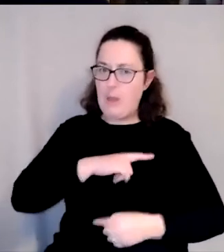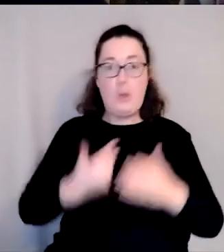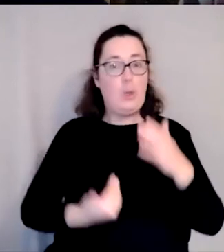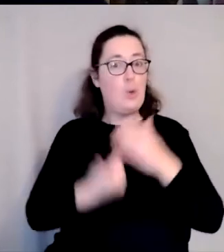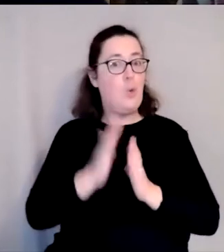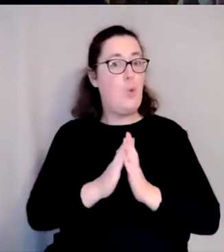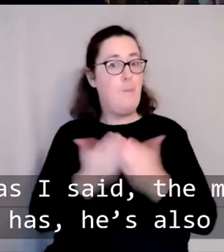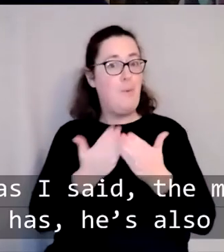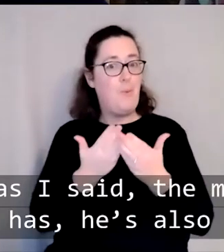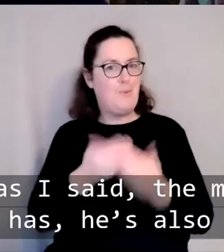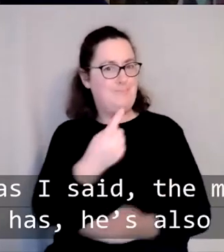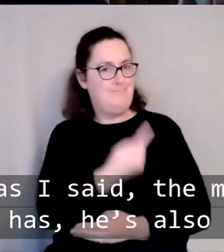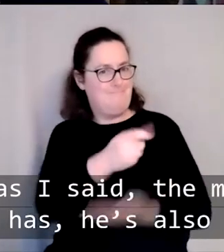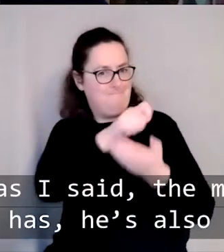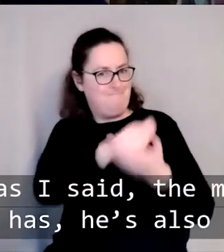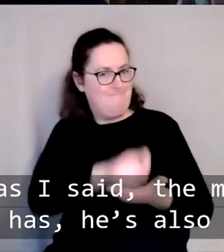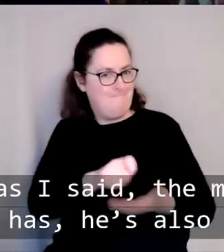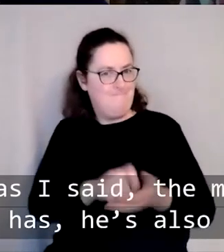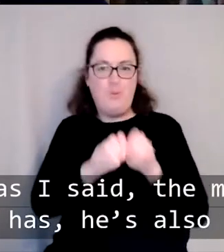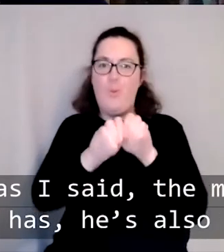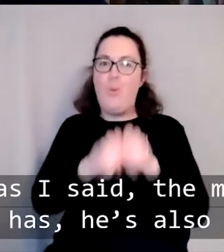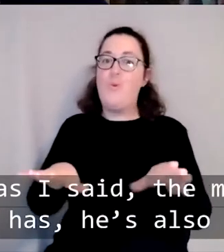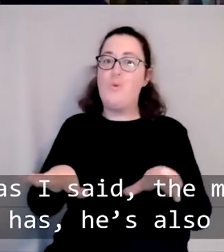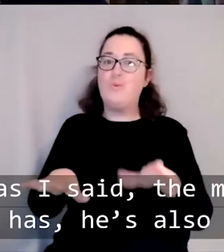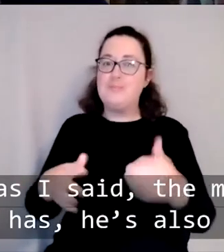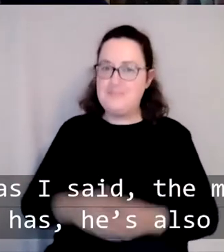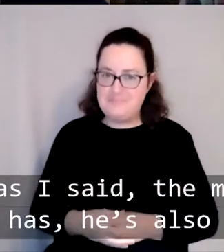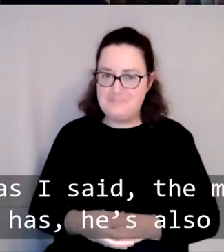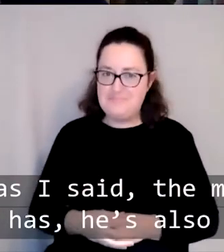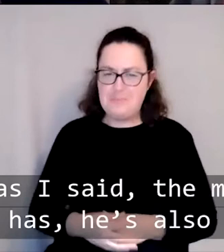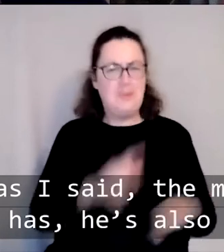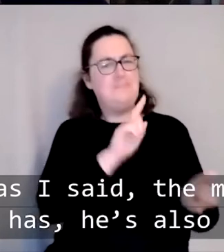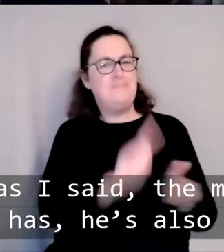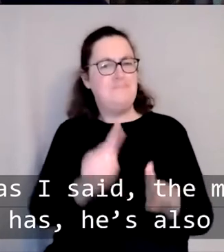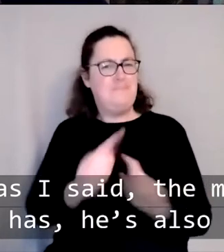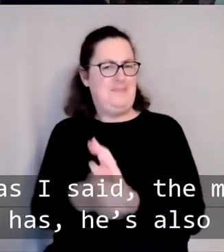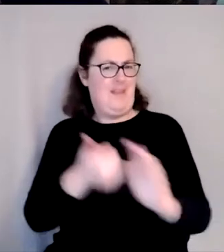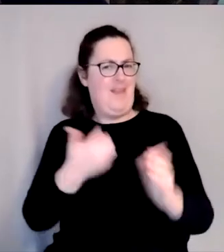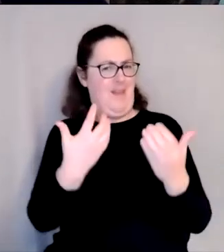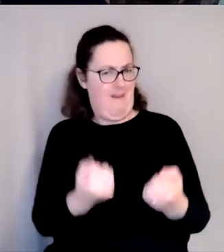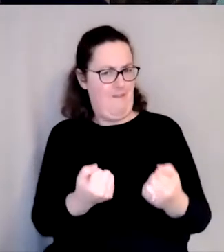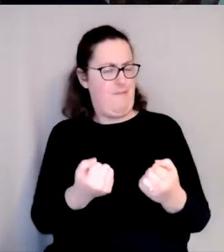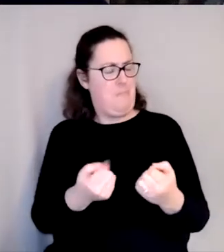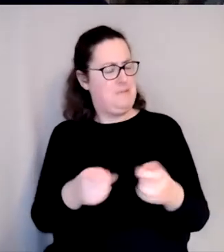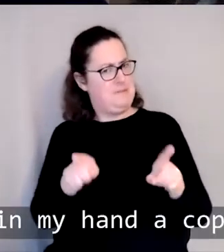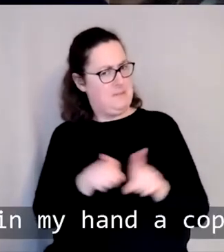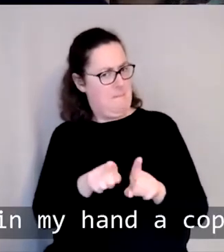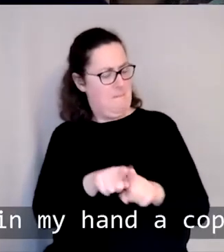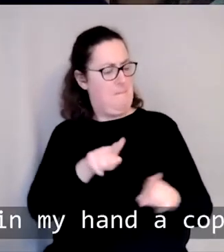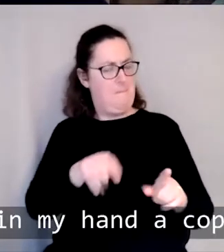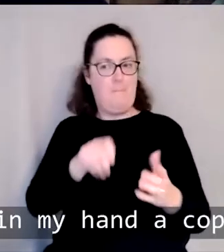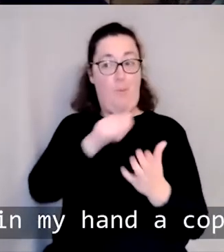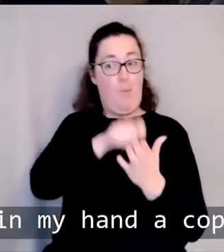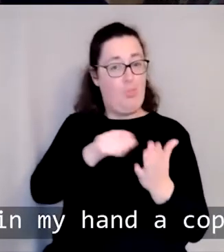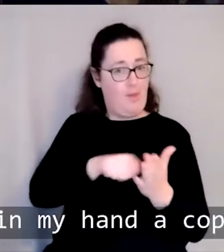book. Amongst, as I said, the many other talents he has, he's also an author. And I have